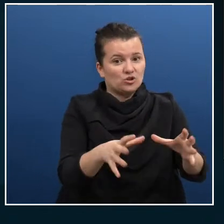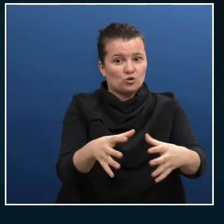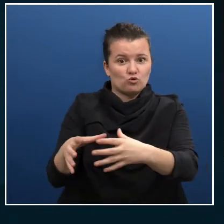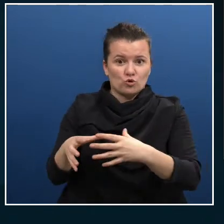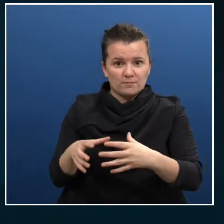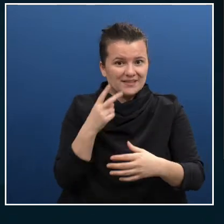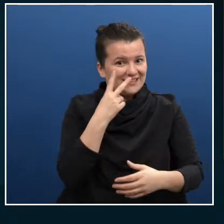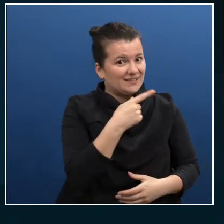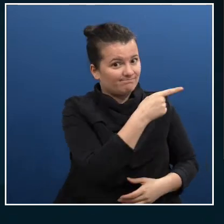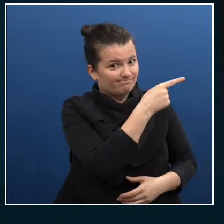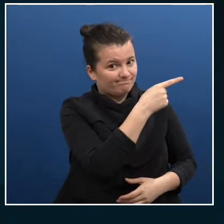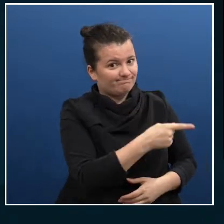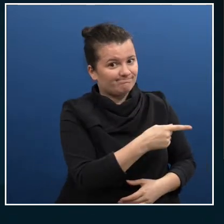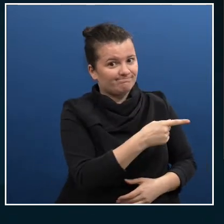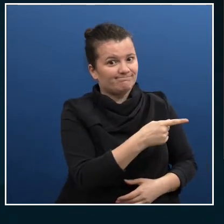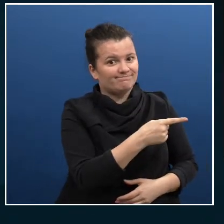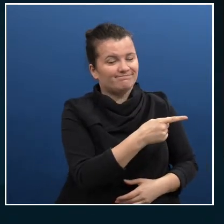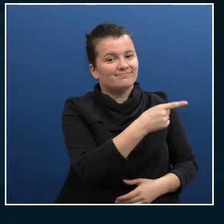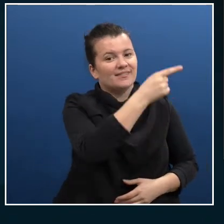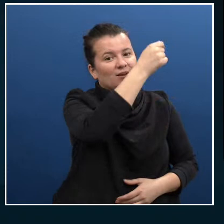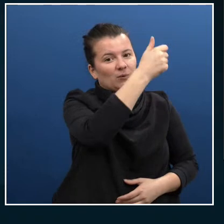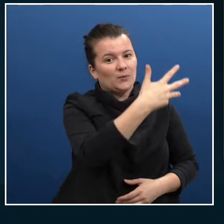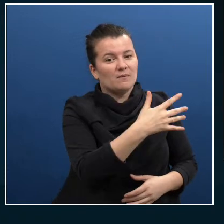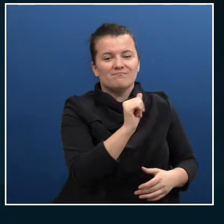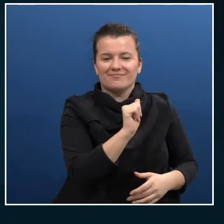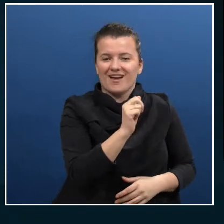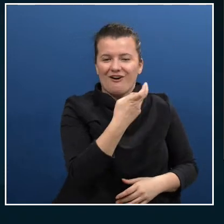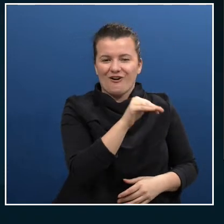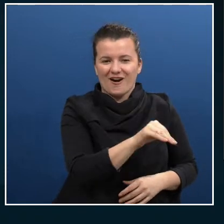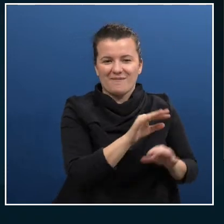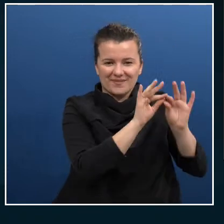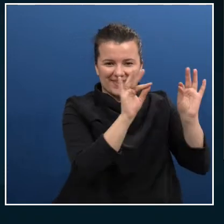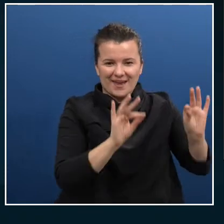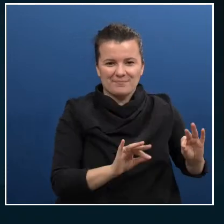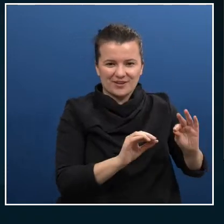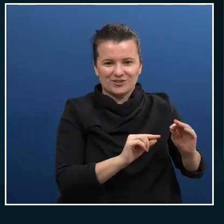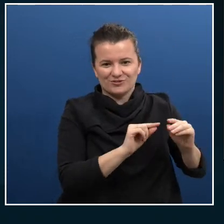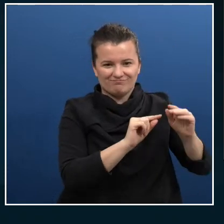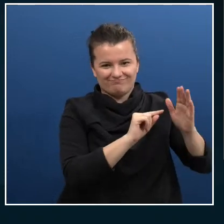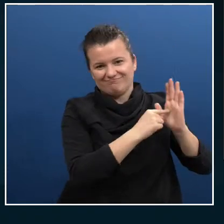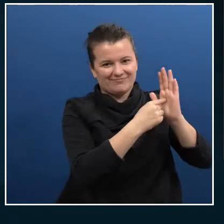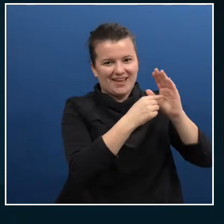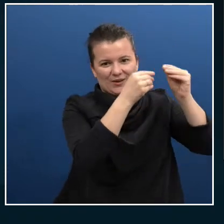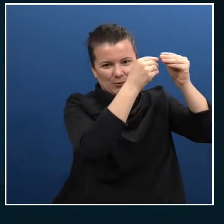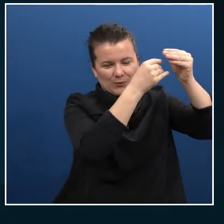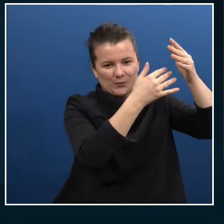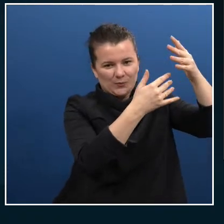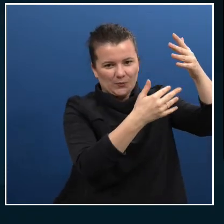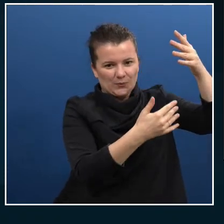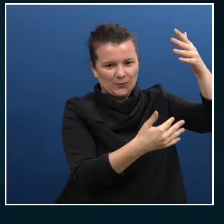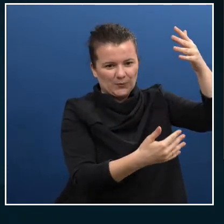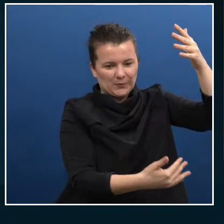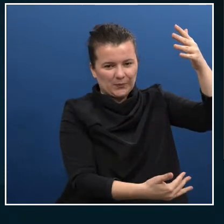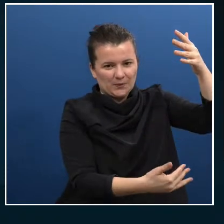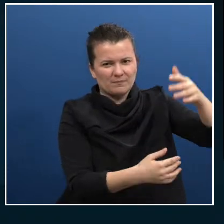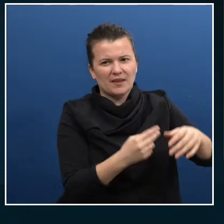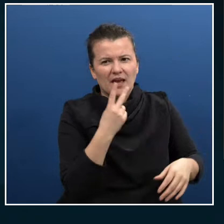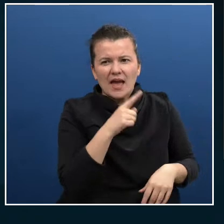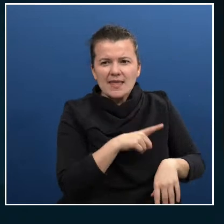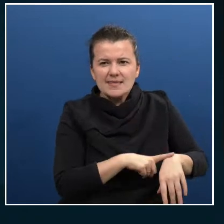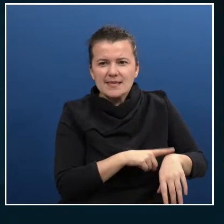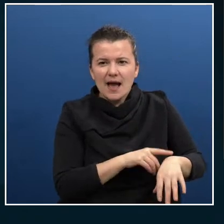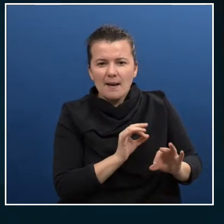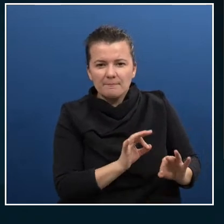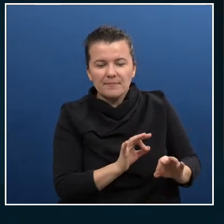resource groups were created by the ARM templates. I'll just give you a couple of examples, also taking a look at the time we have left. So as